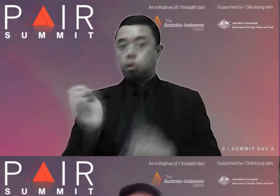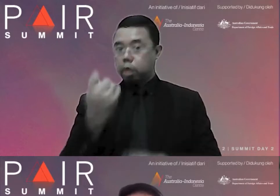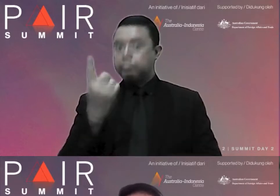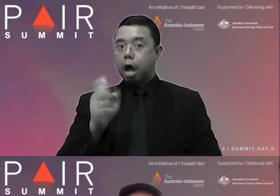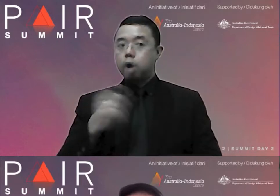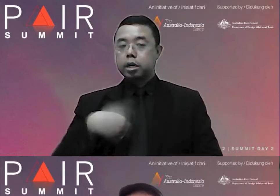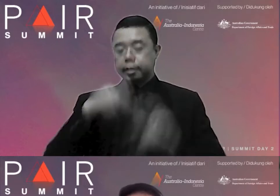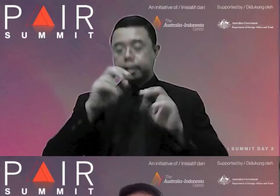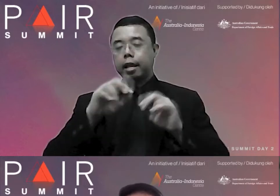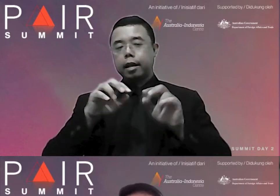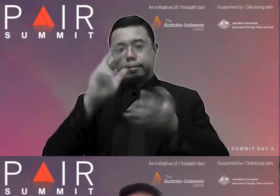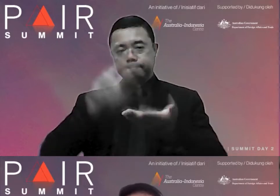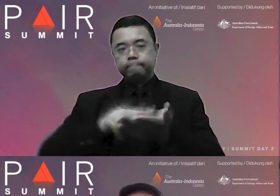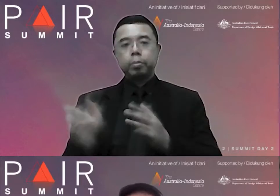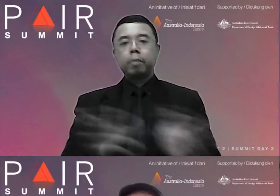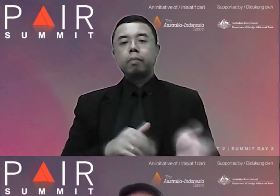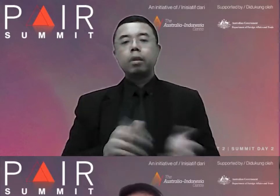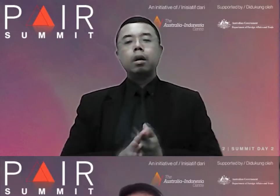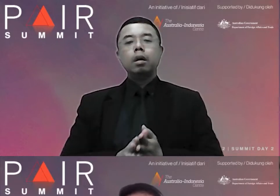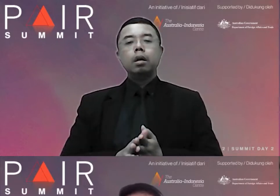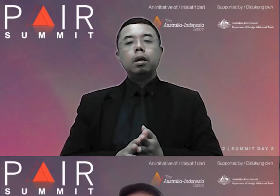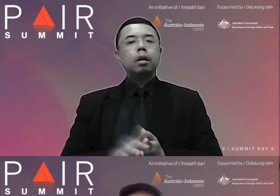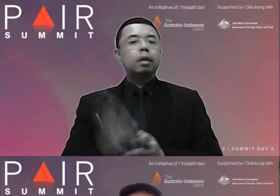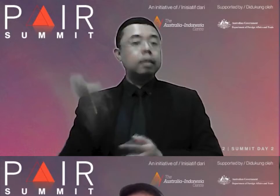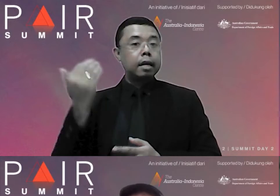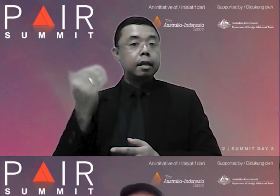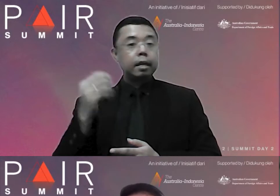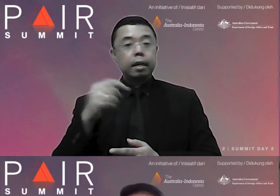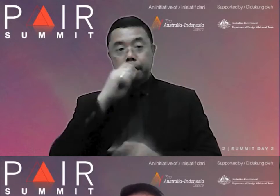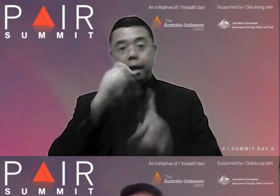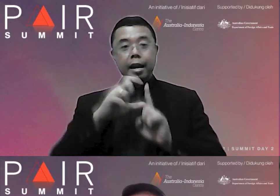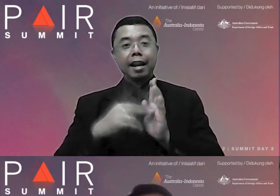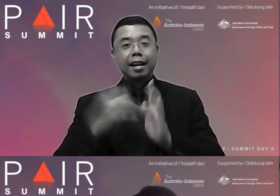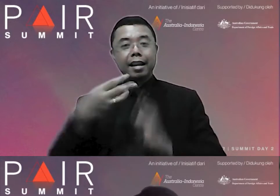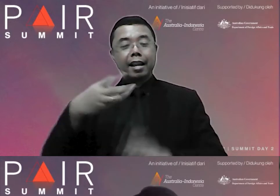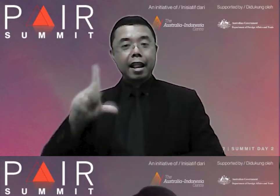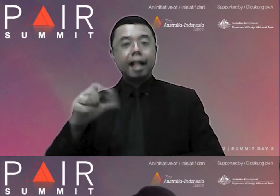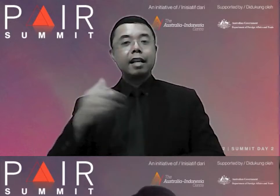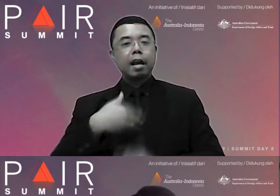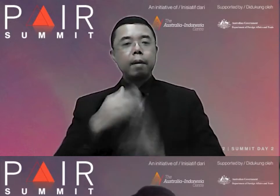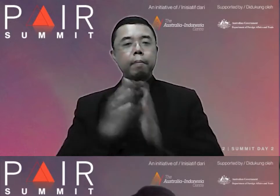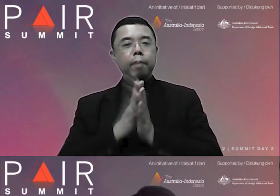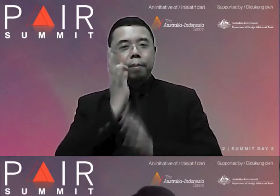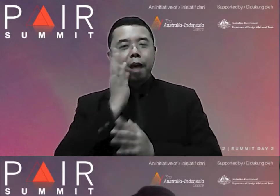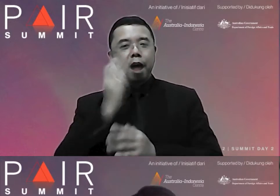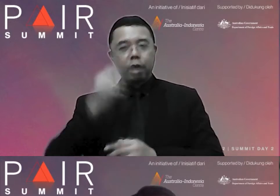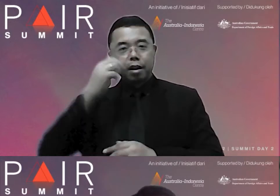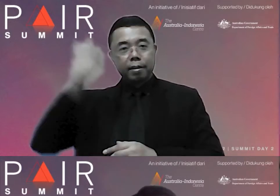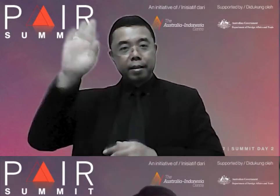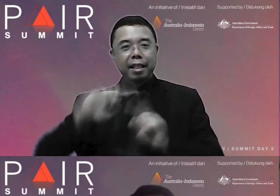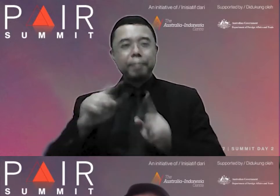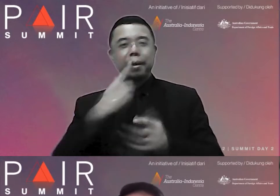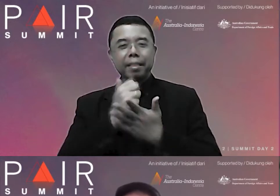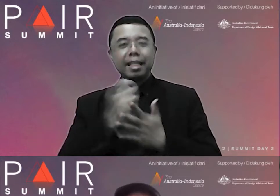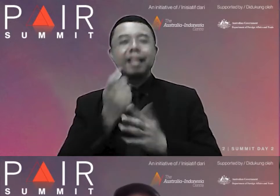sorry, because I think this is the really interesting bit is around the compliance, the staff, what messages they were getting. The hospitals had